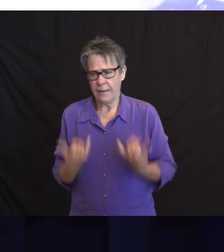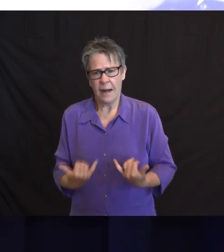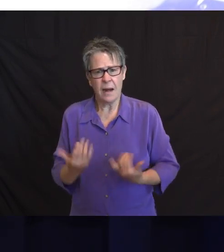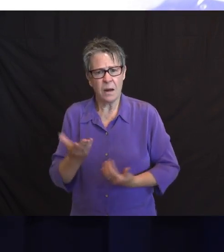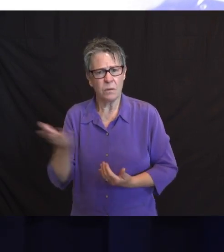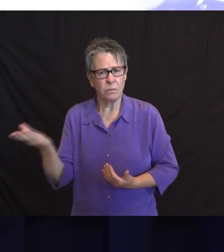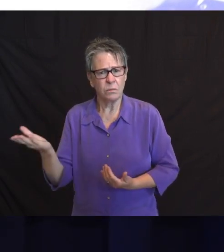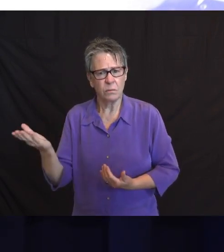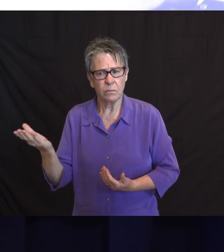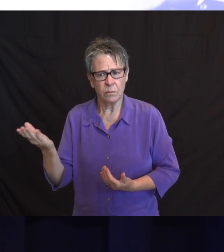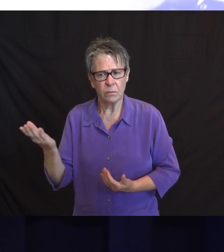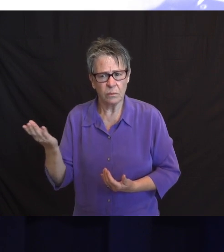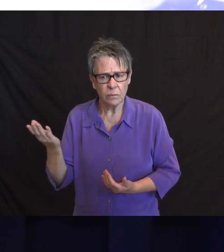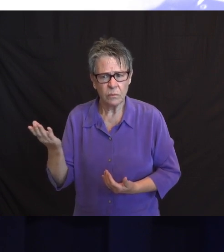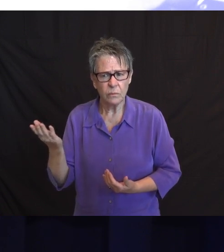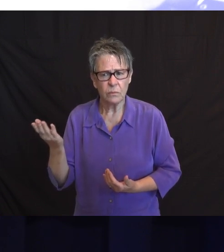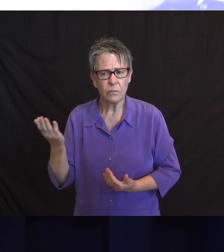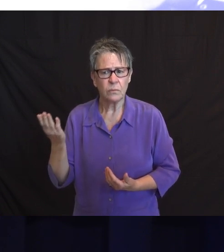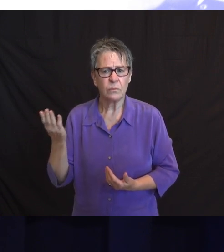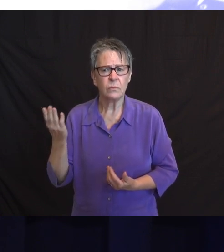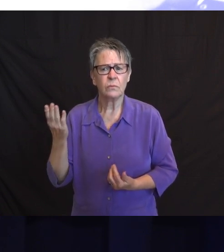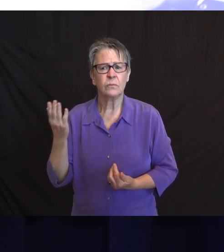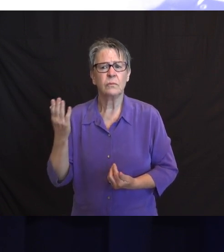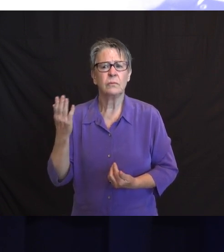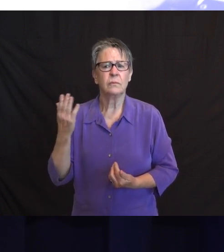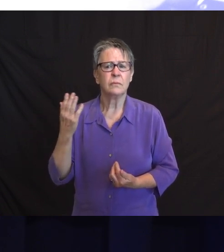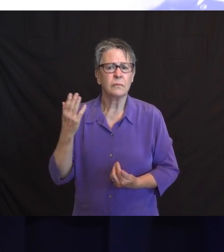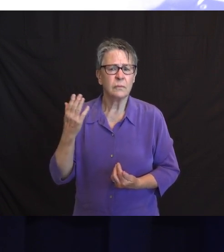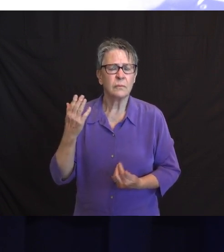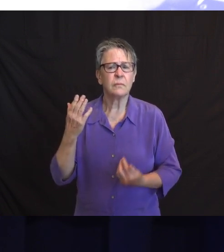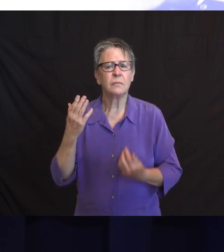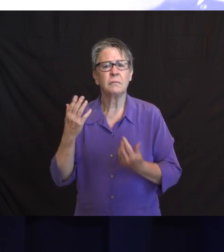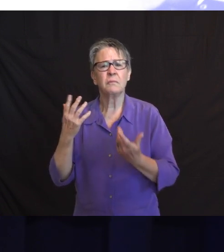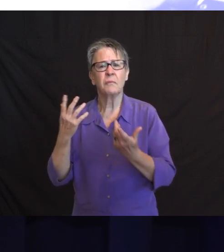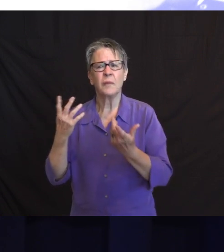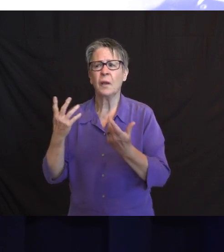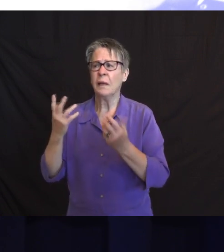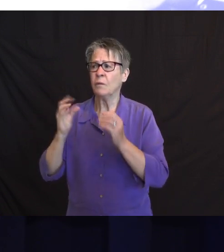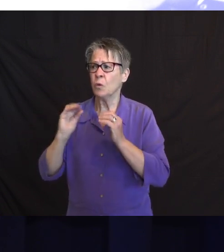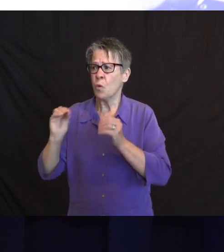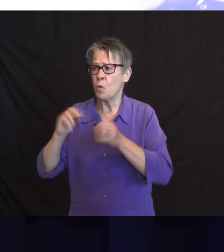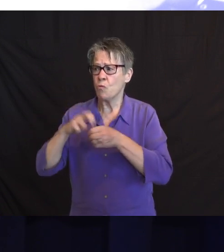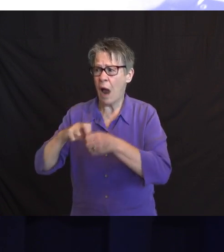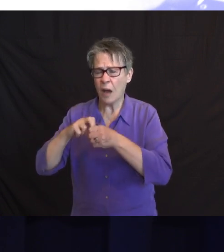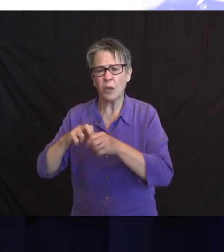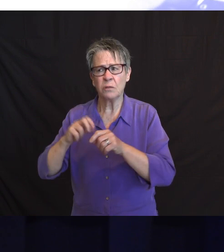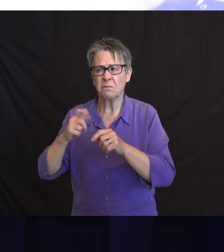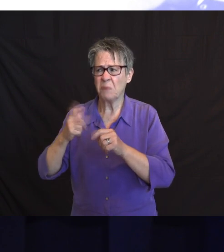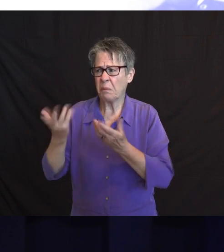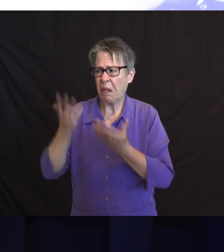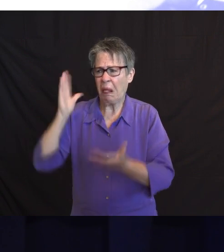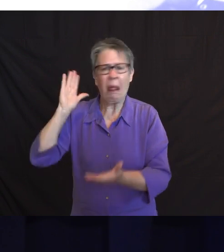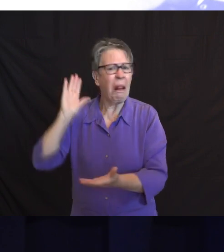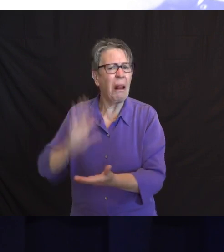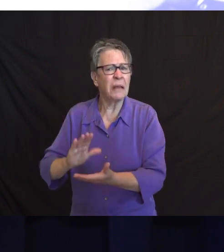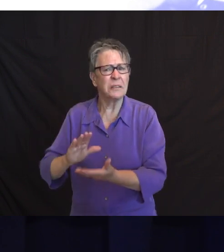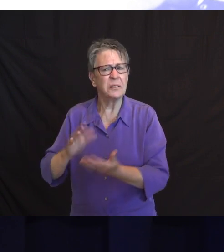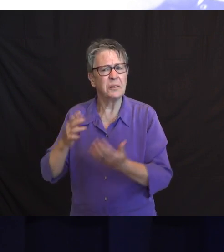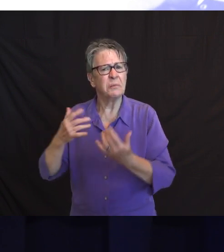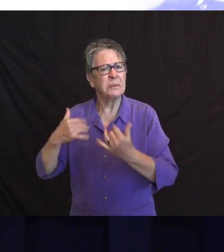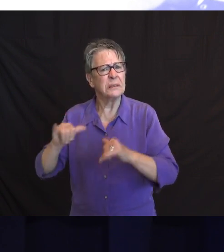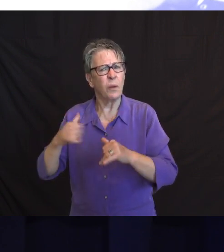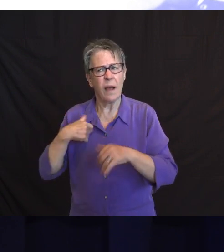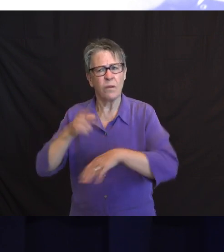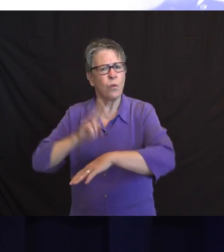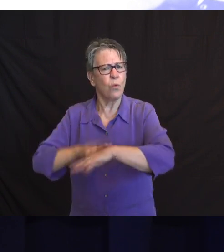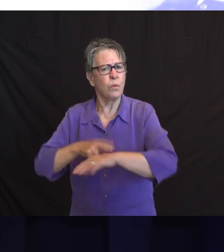or no ridership to keep that as a cushion, but our service for bus now is at normal service. Rail, we're holding back as we